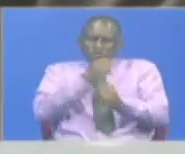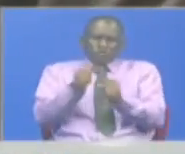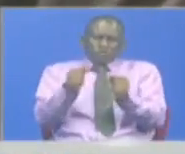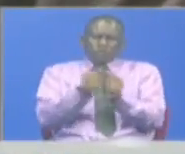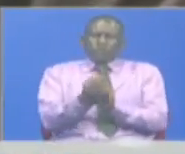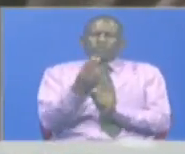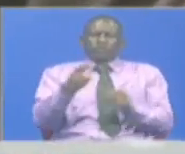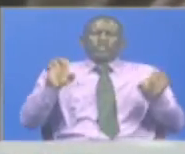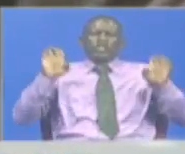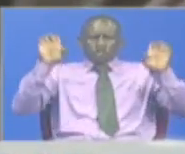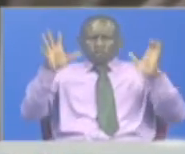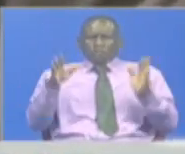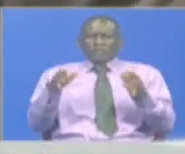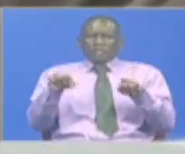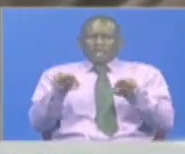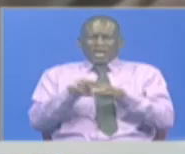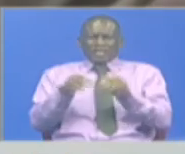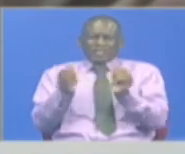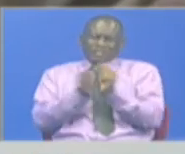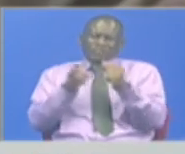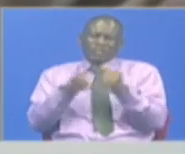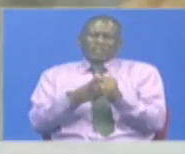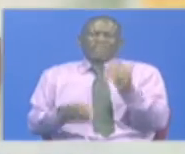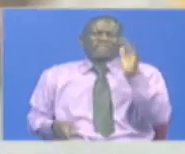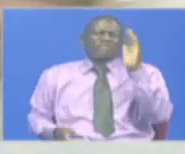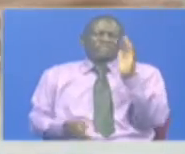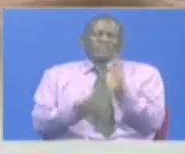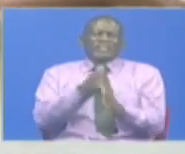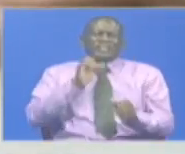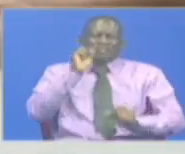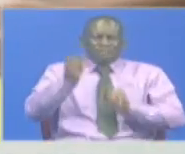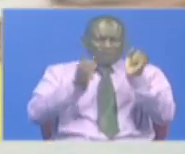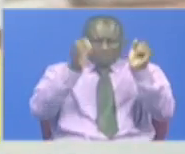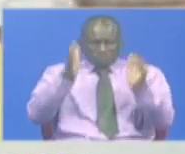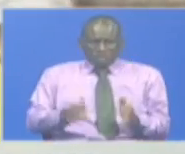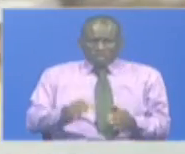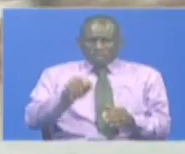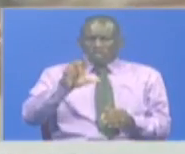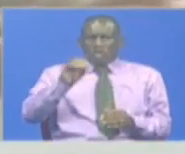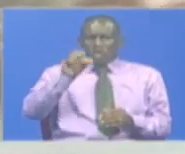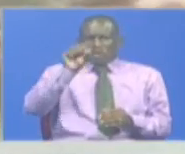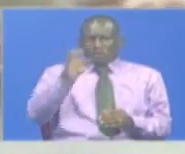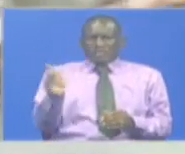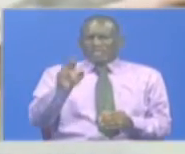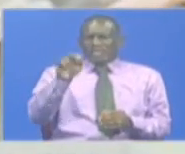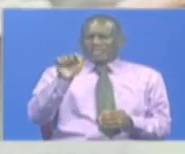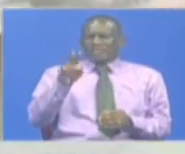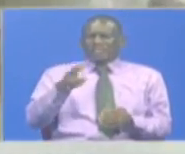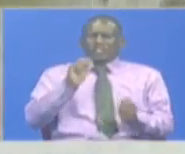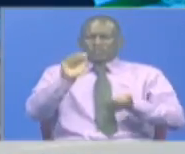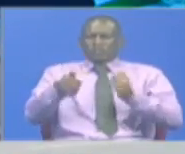the 17th fastest marathoner. Lois Wangoi, NTV Sports, Eldoret.